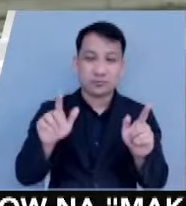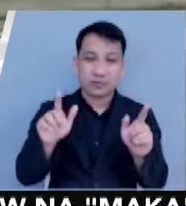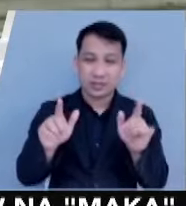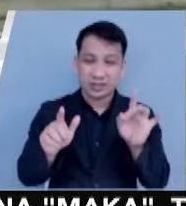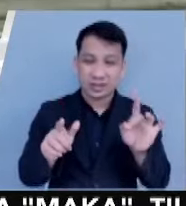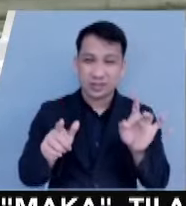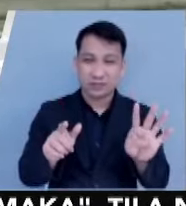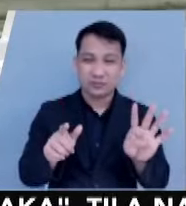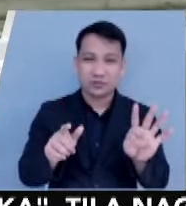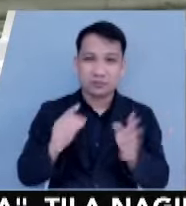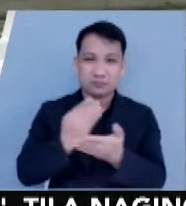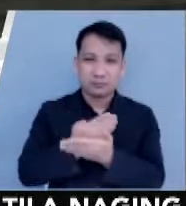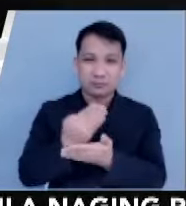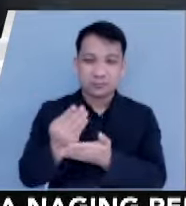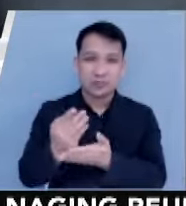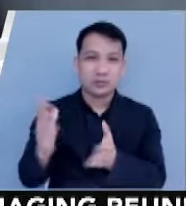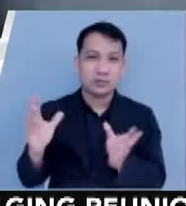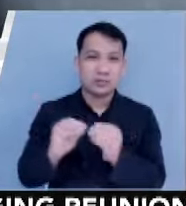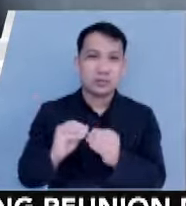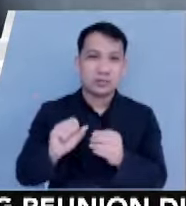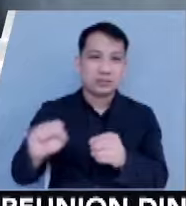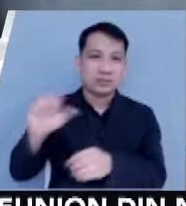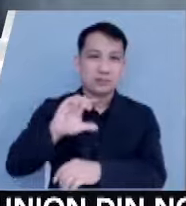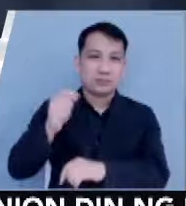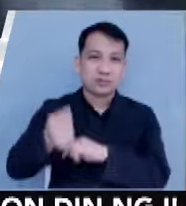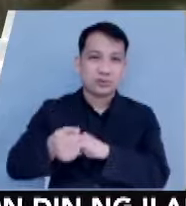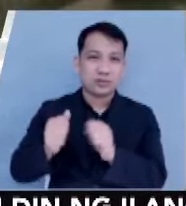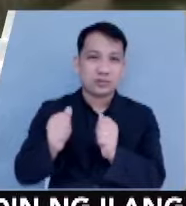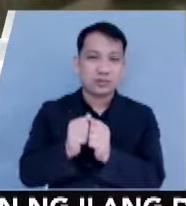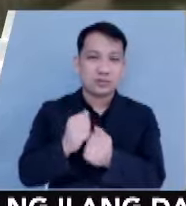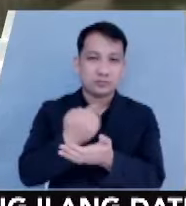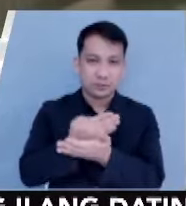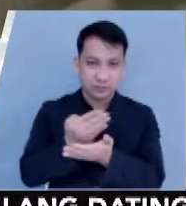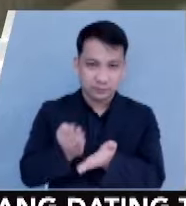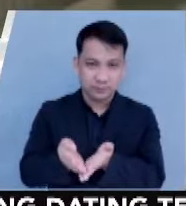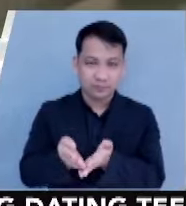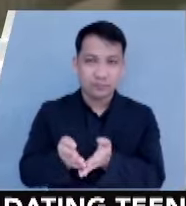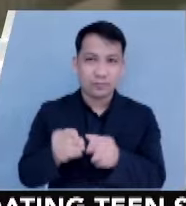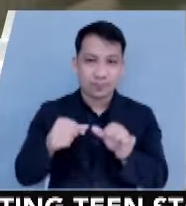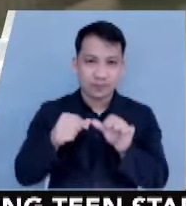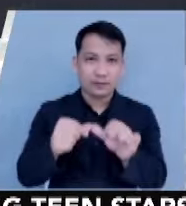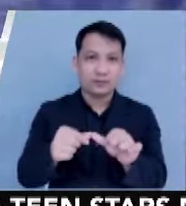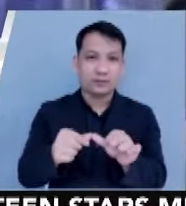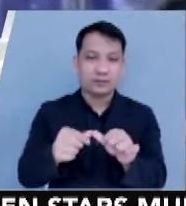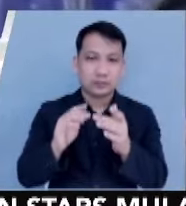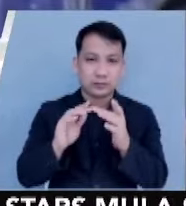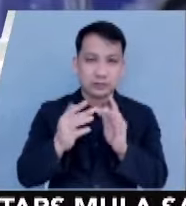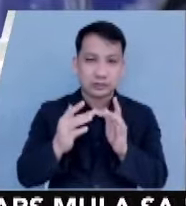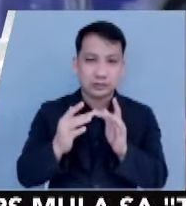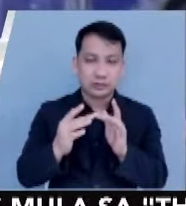ang hinihinging pondo ng hudikatura. Kasama rito ang budget para maipagpatuloy ang online hearings.